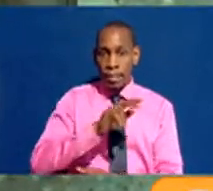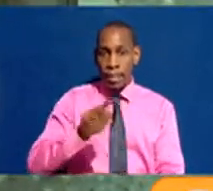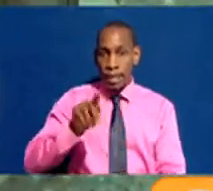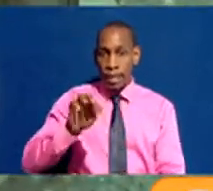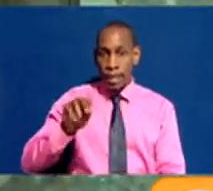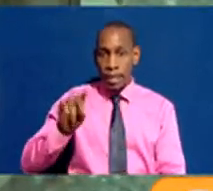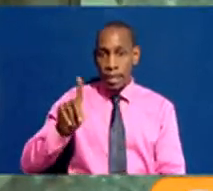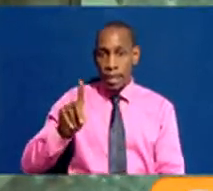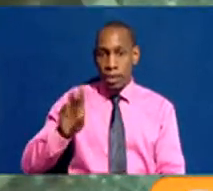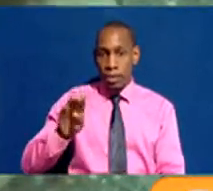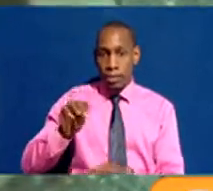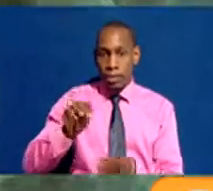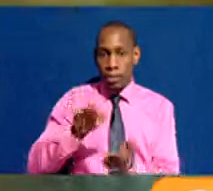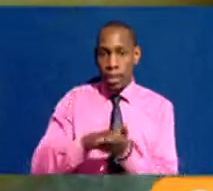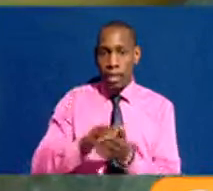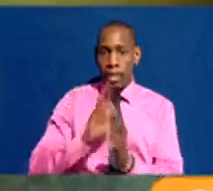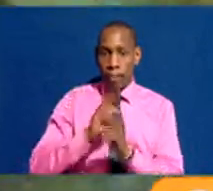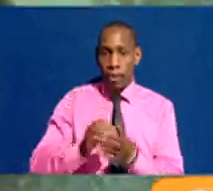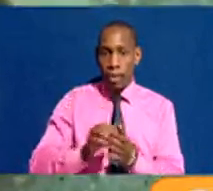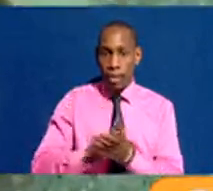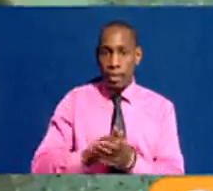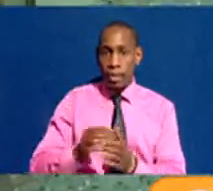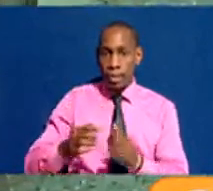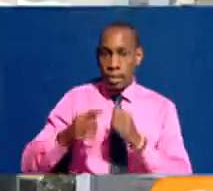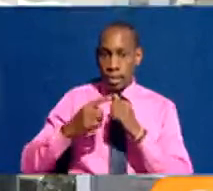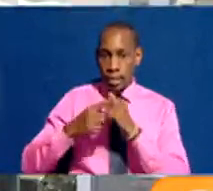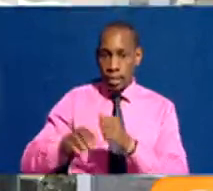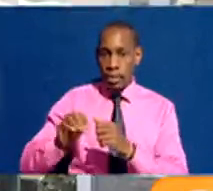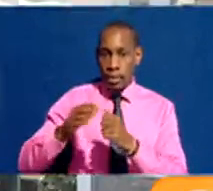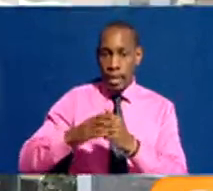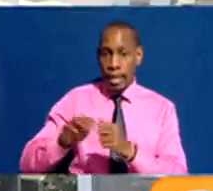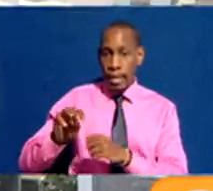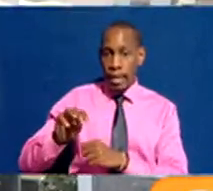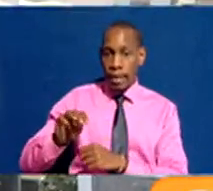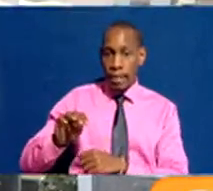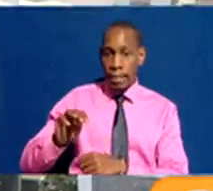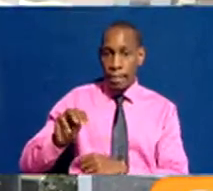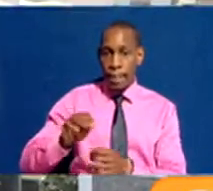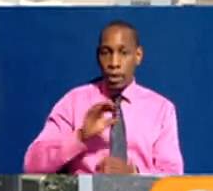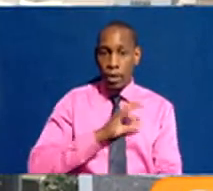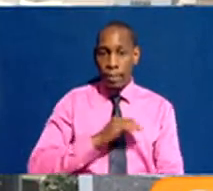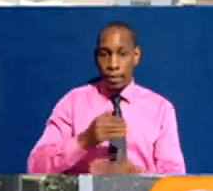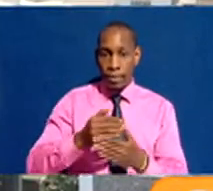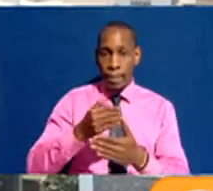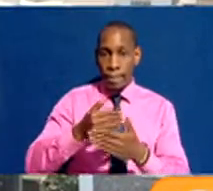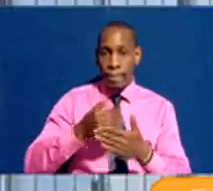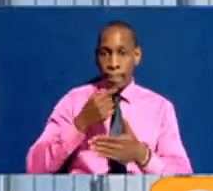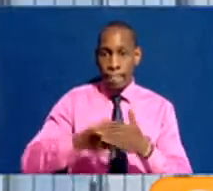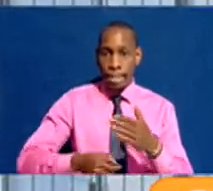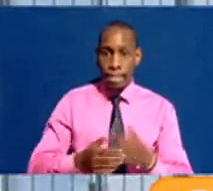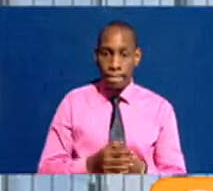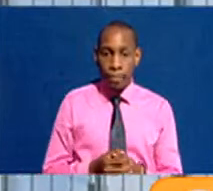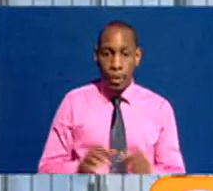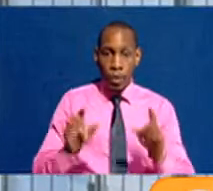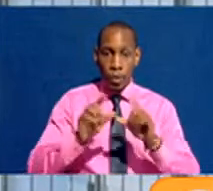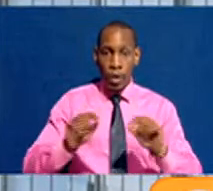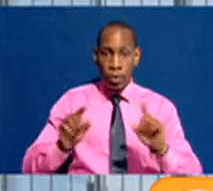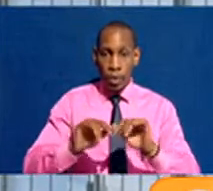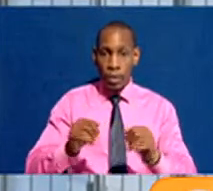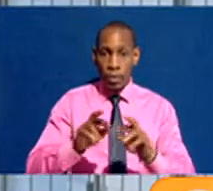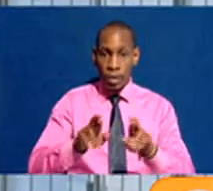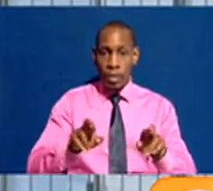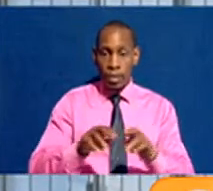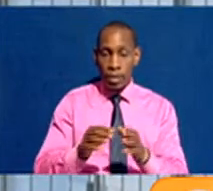190 million shillings and 609 million shillings respectively in profit before tax. Now, in a statement to Newsroom's